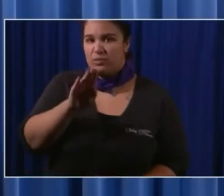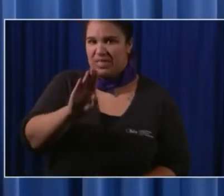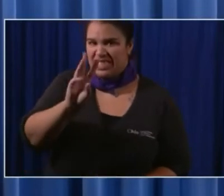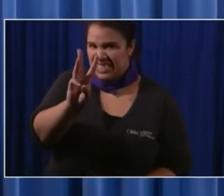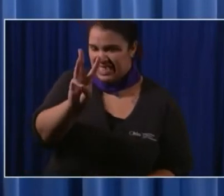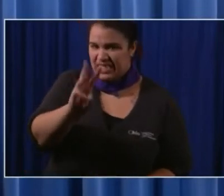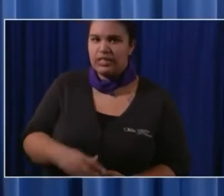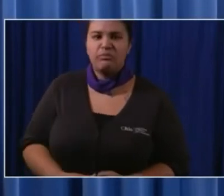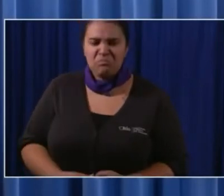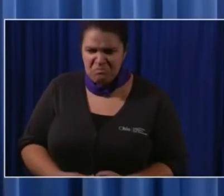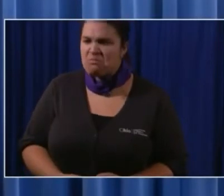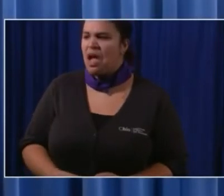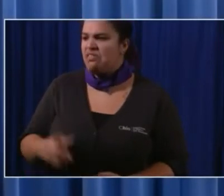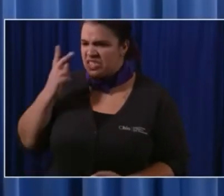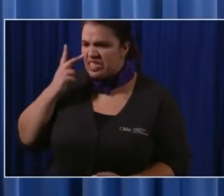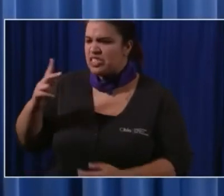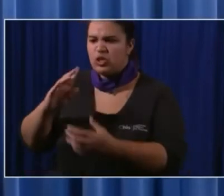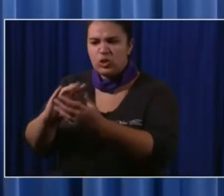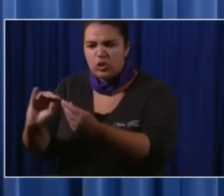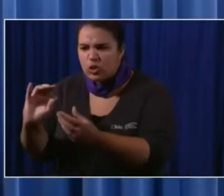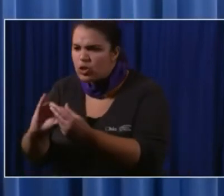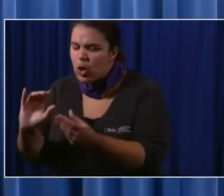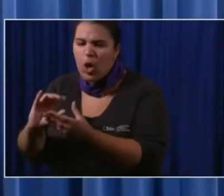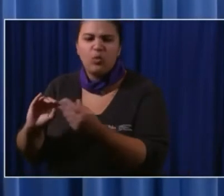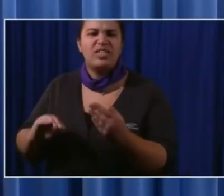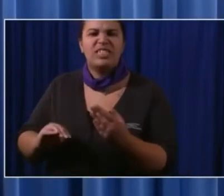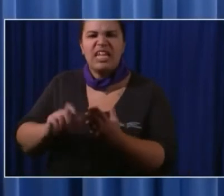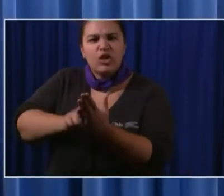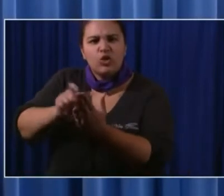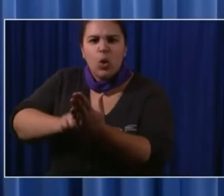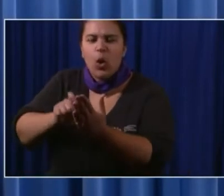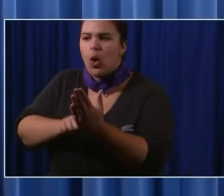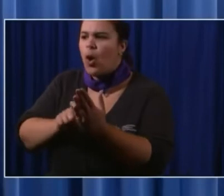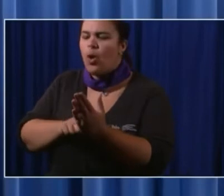and editorials written for months about how this